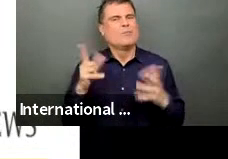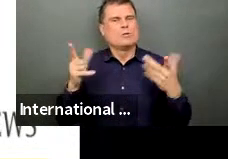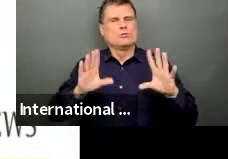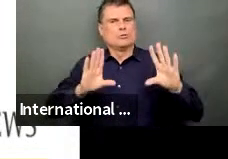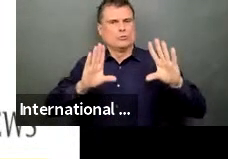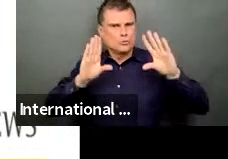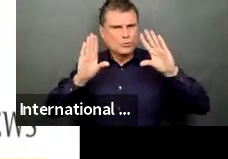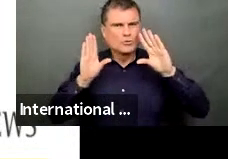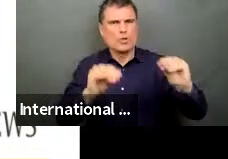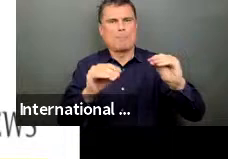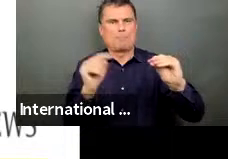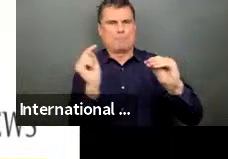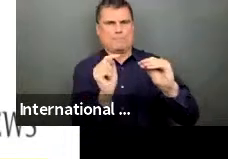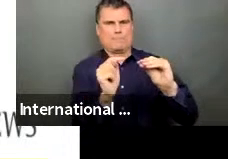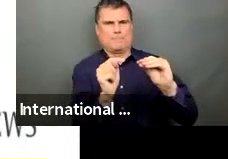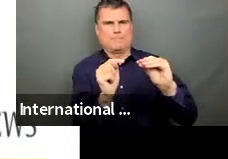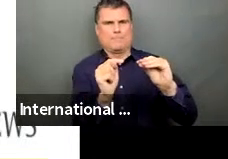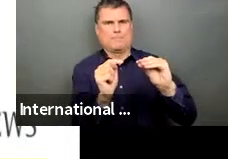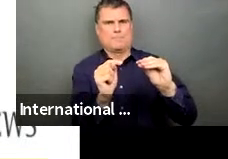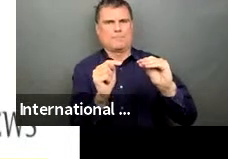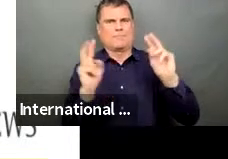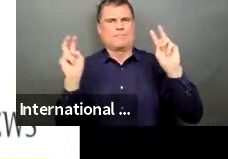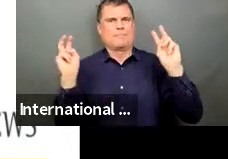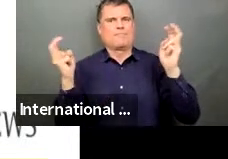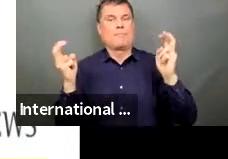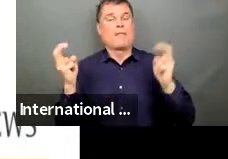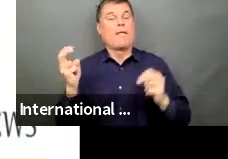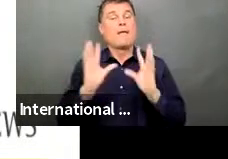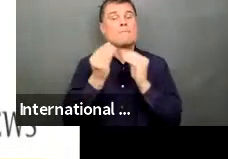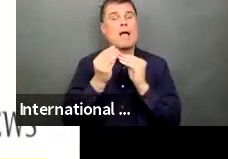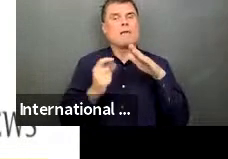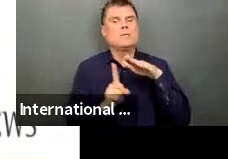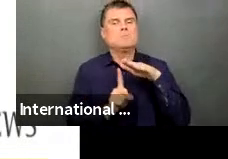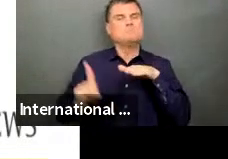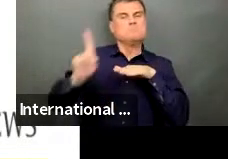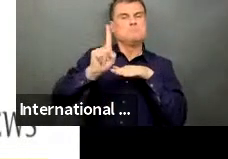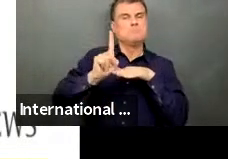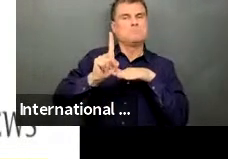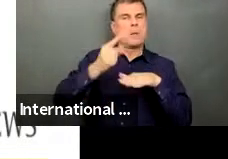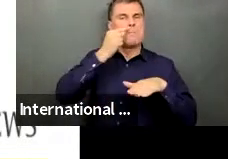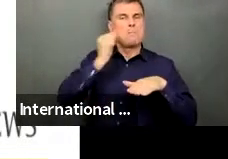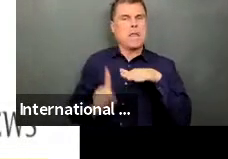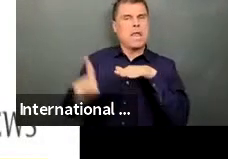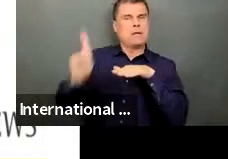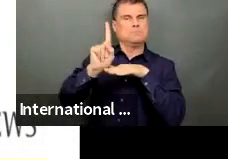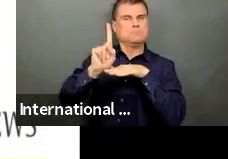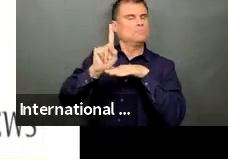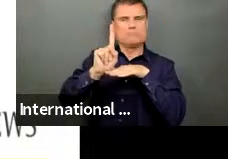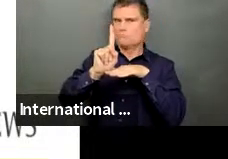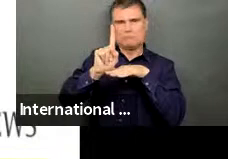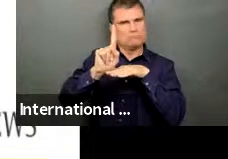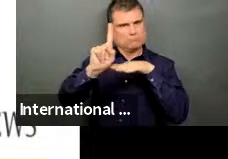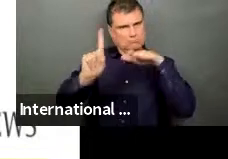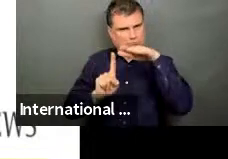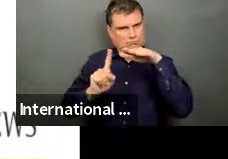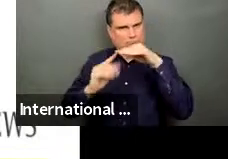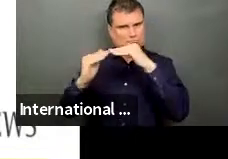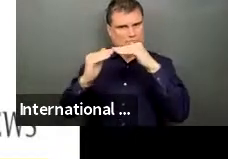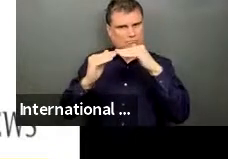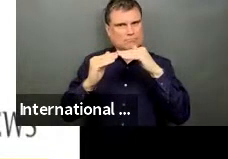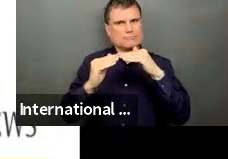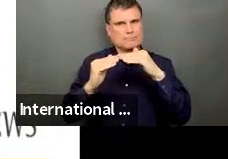the Korean family law. It was abolished in 2005, but the